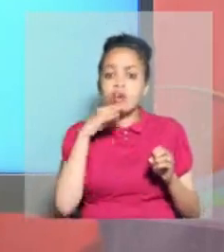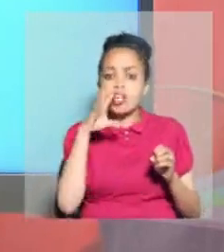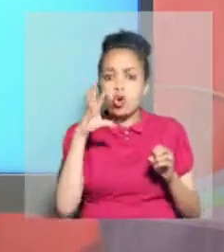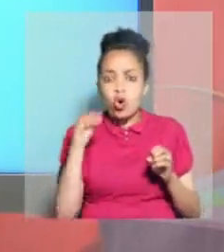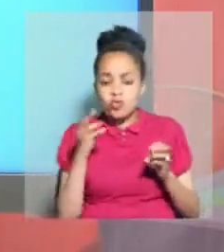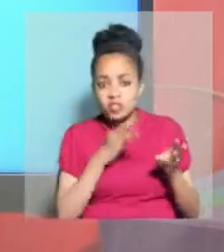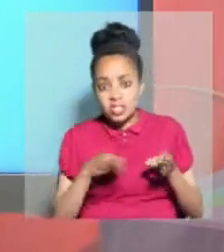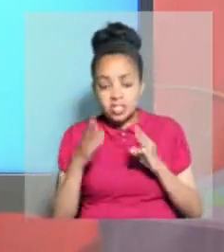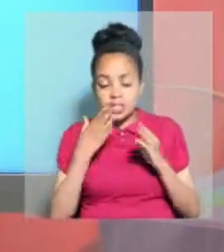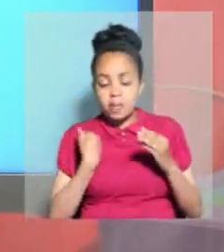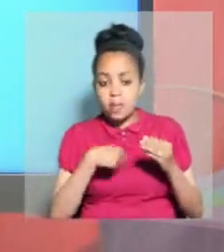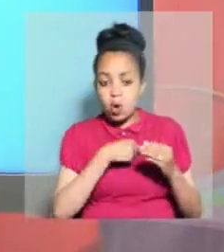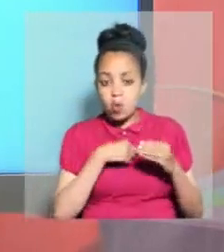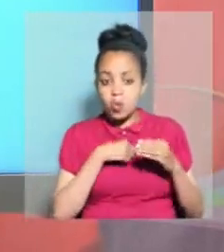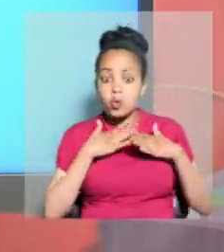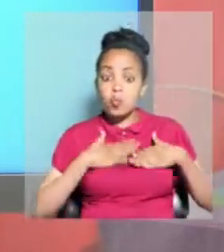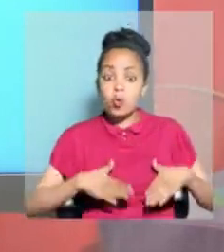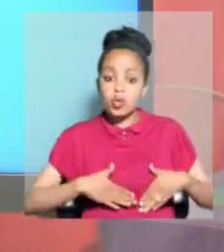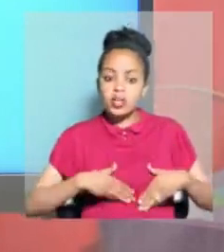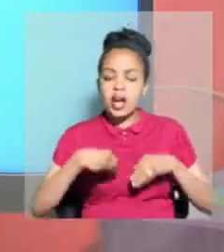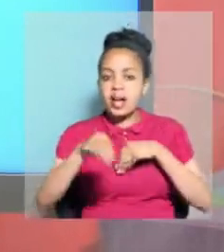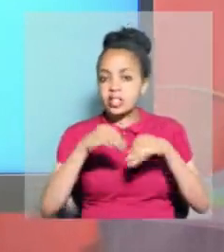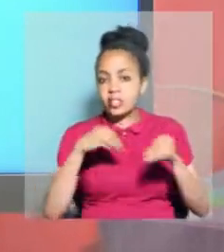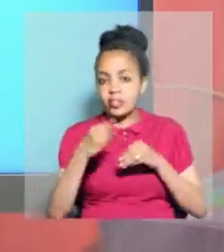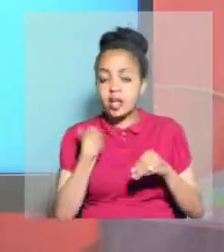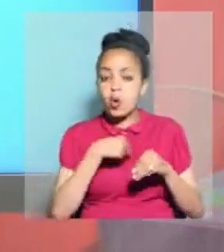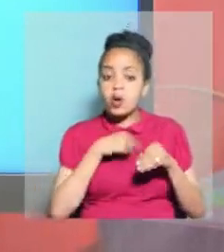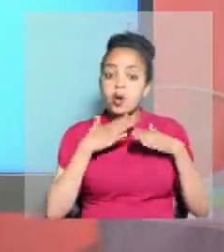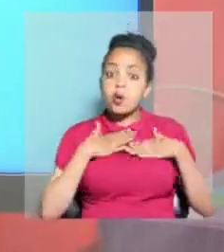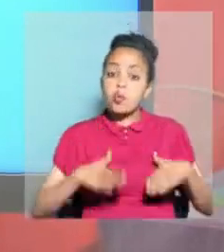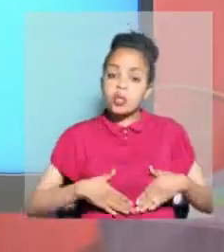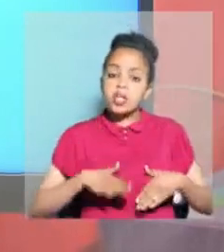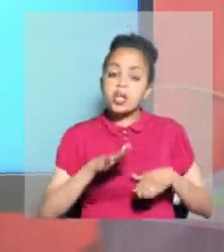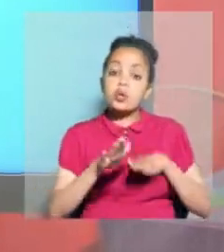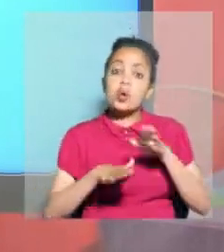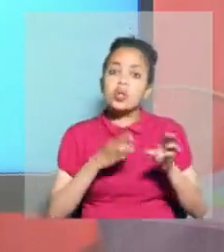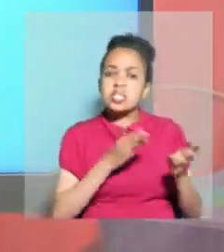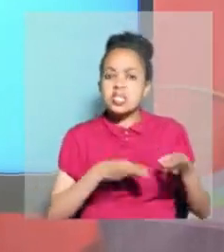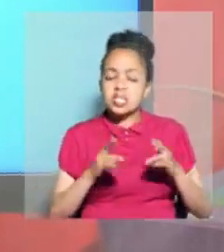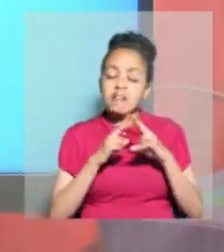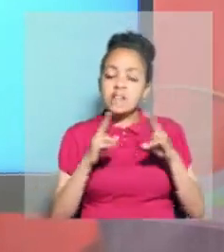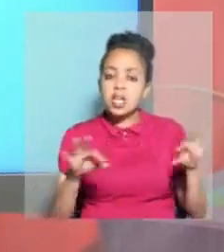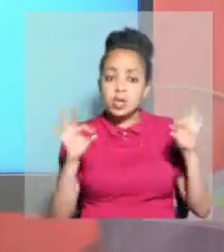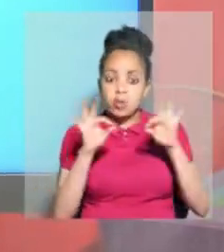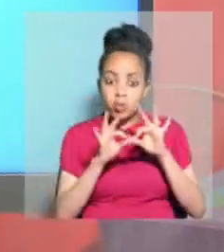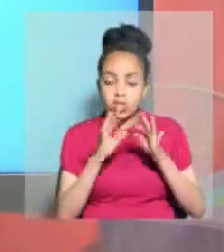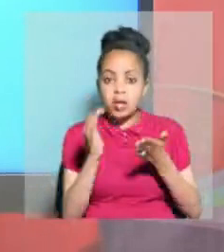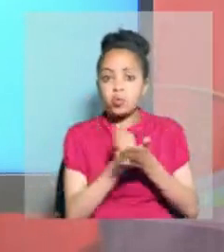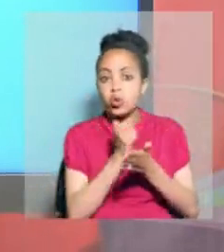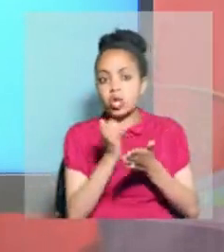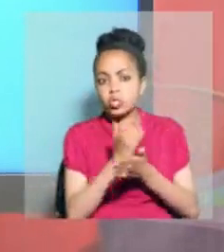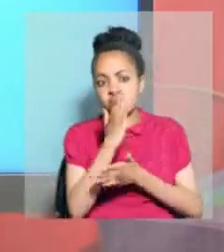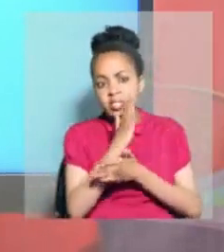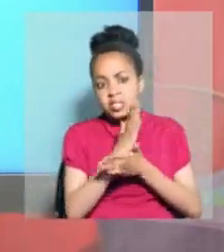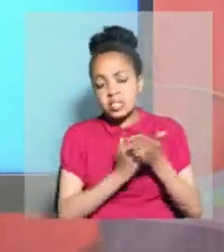of our body enzymatic activity or our body regulation system is very important in production of